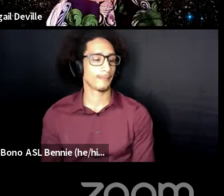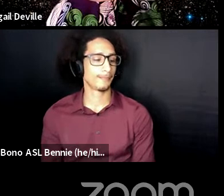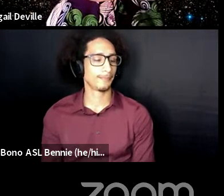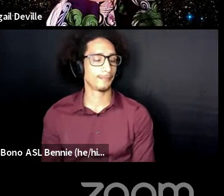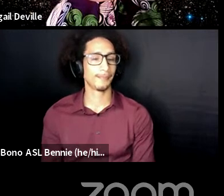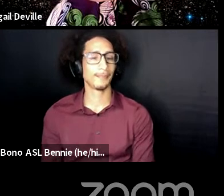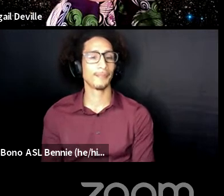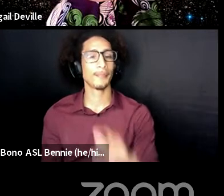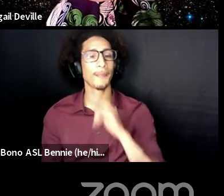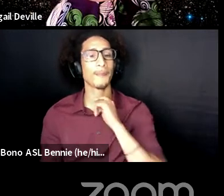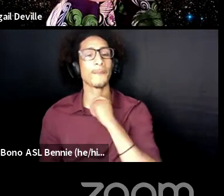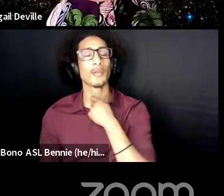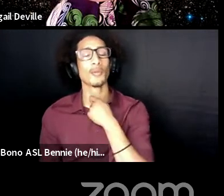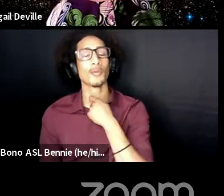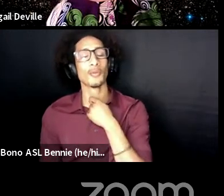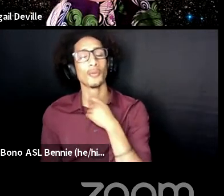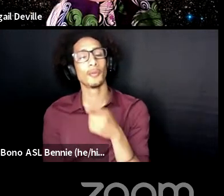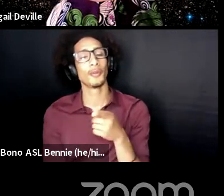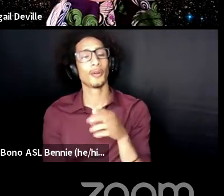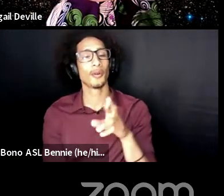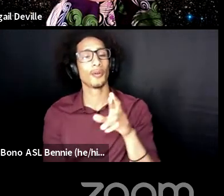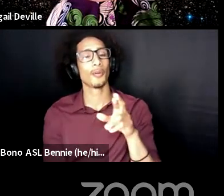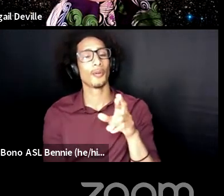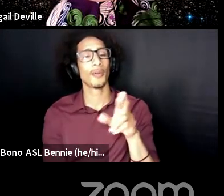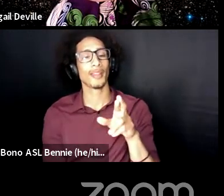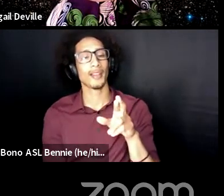You're muted, Raquel.